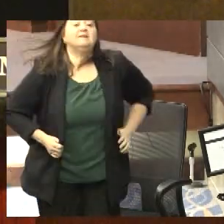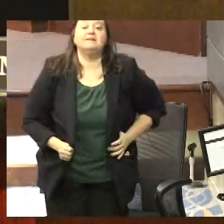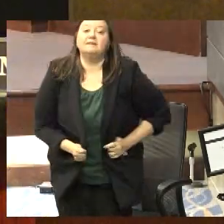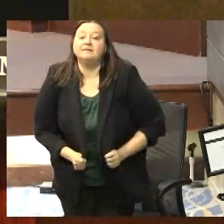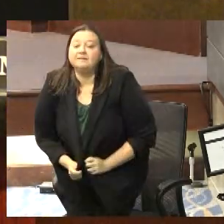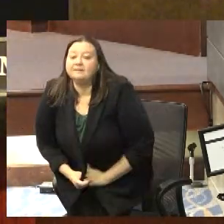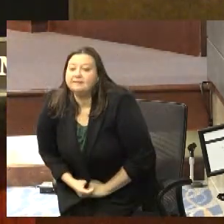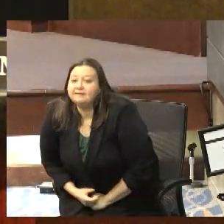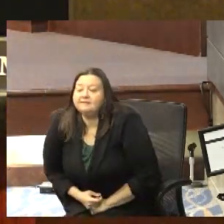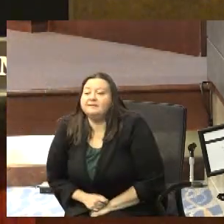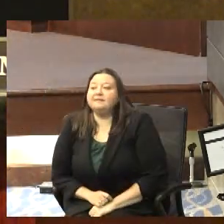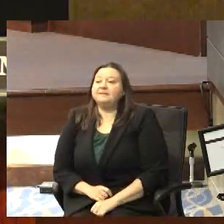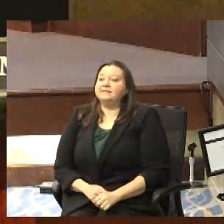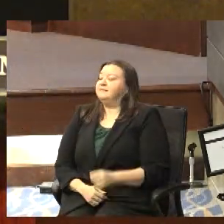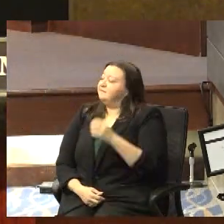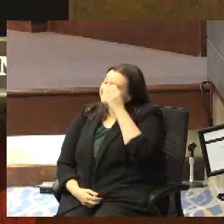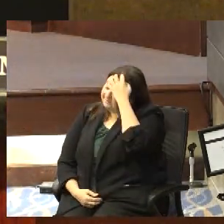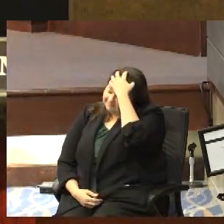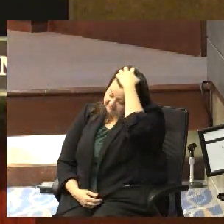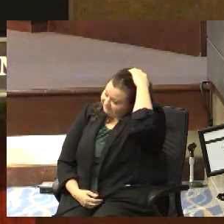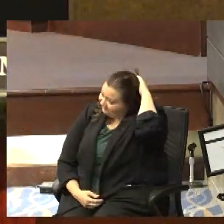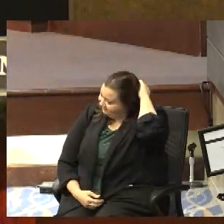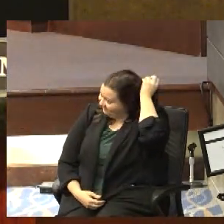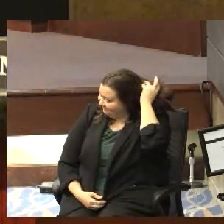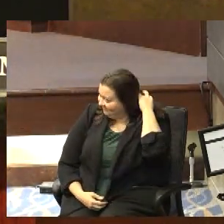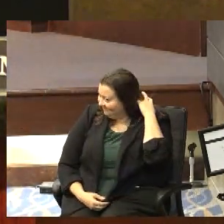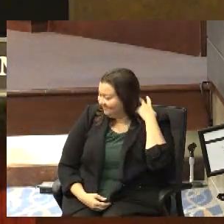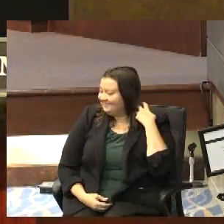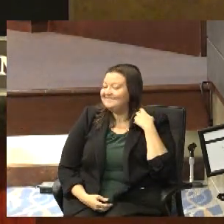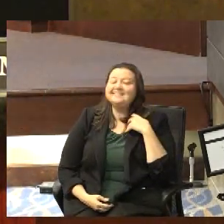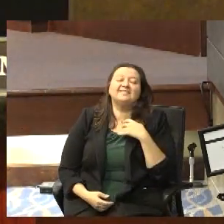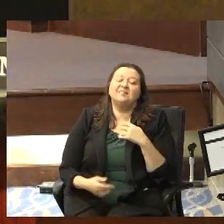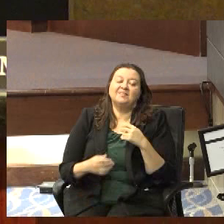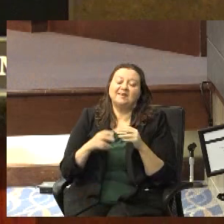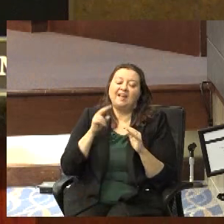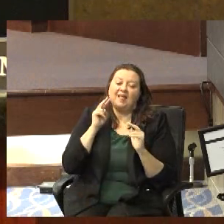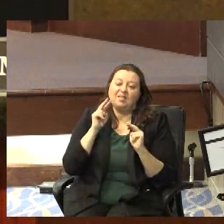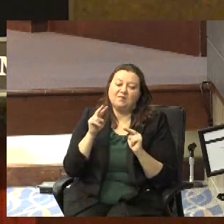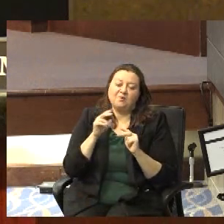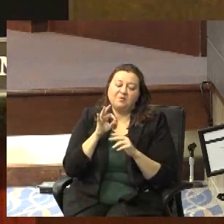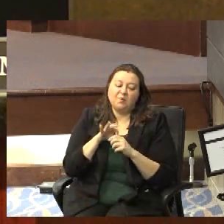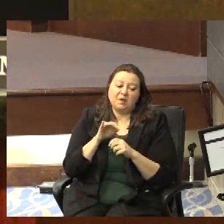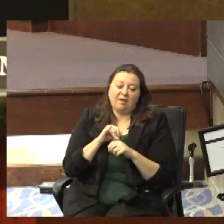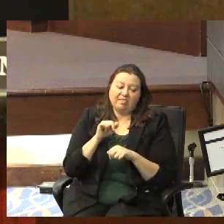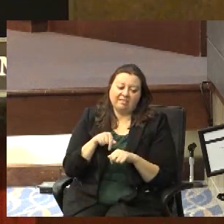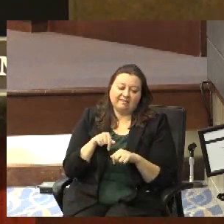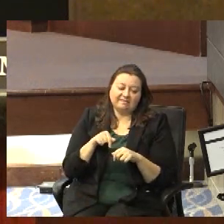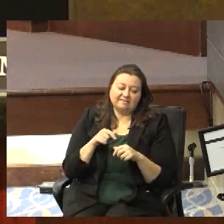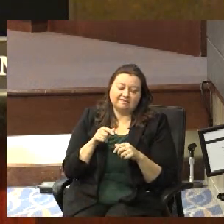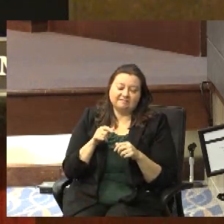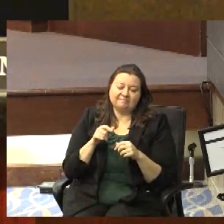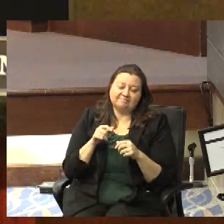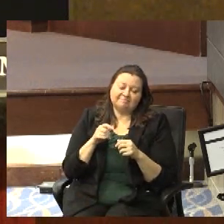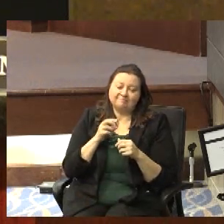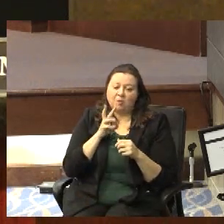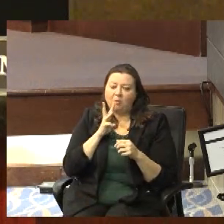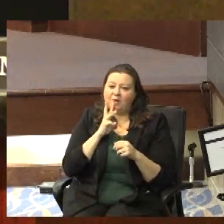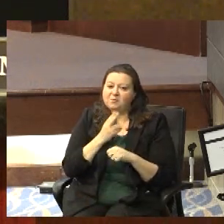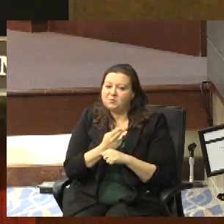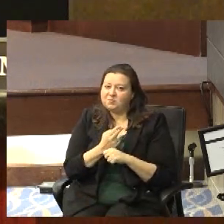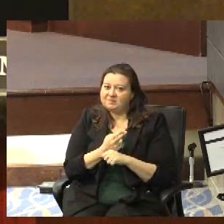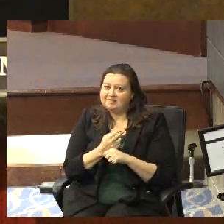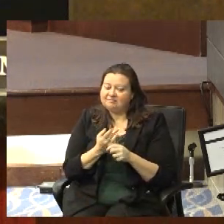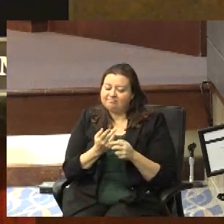Water conservation is going to be really critical to our future. So look forward to voting on this. These measures. We are committed